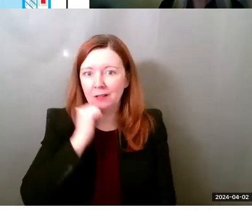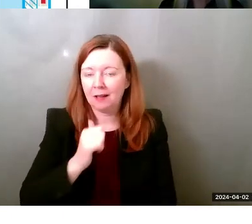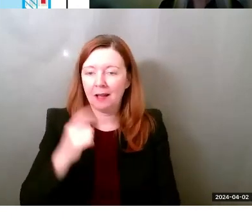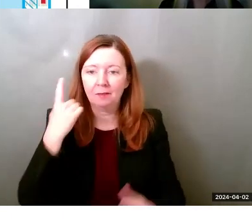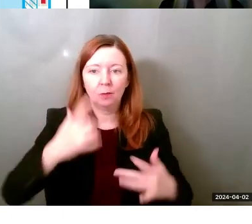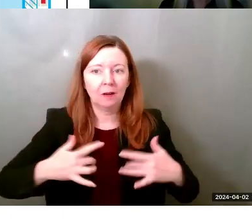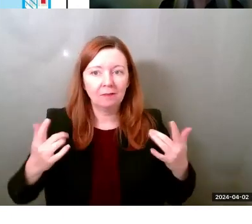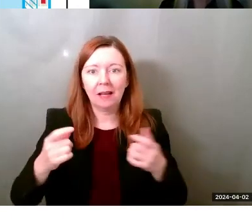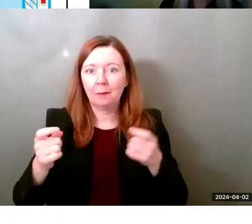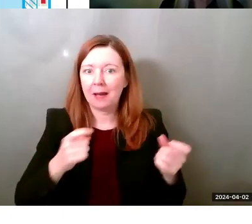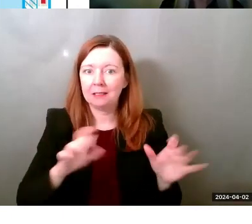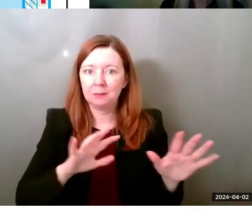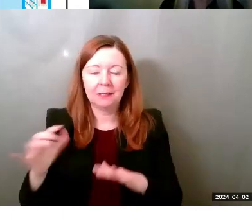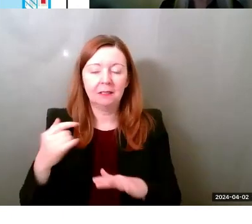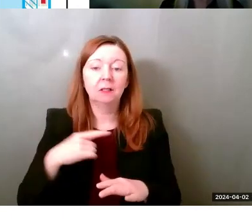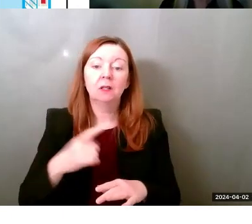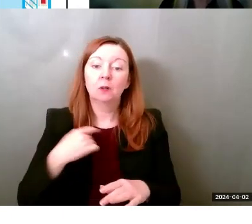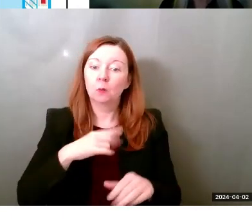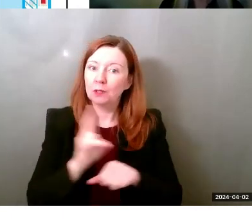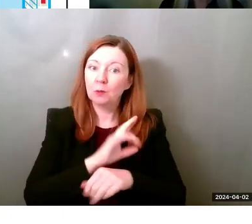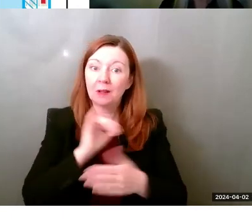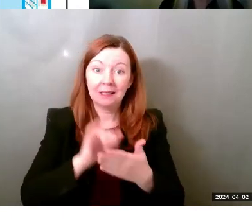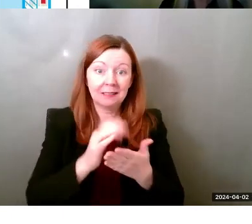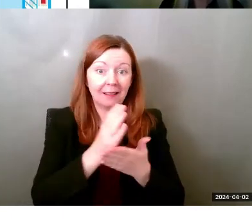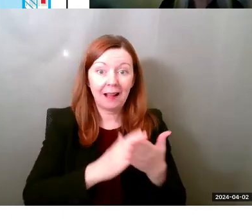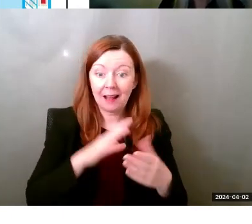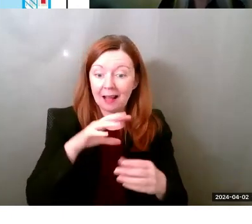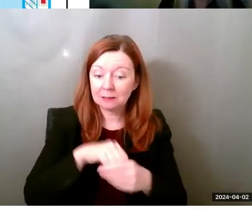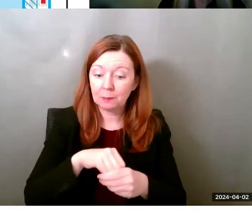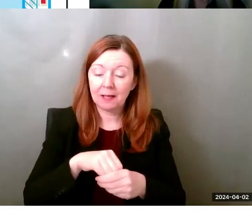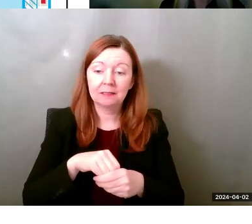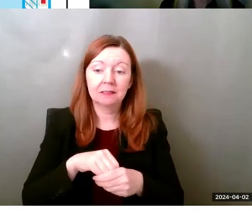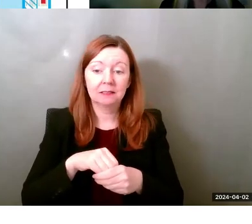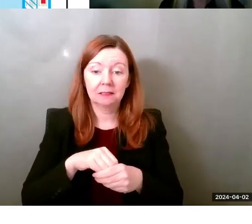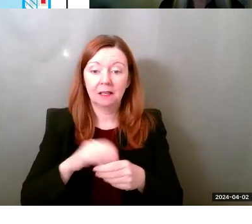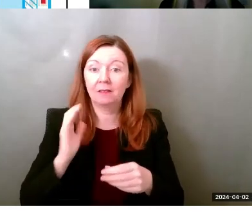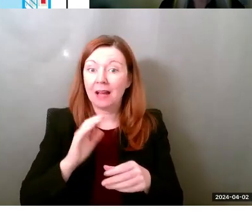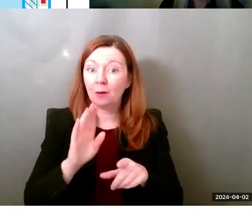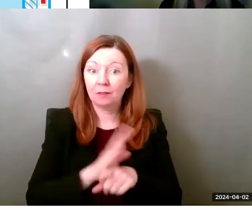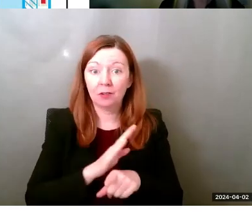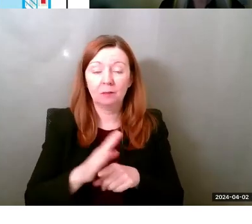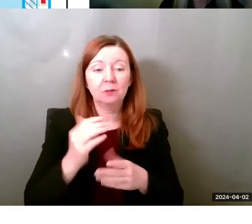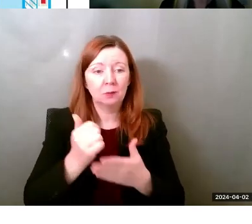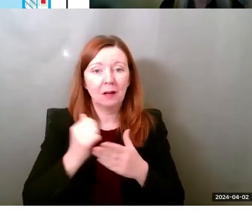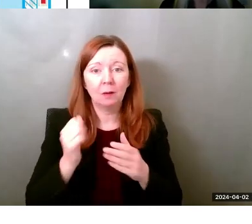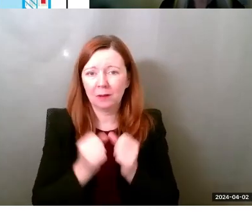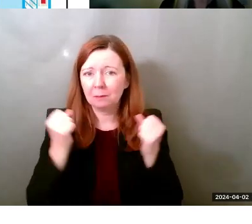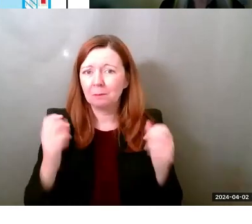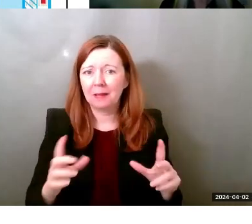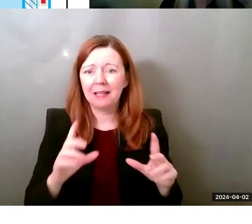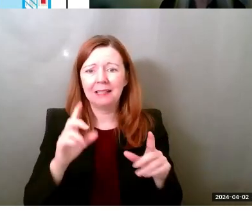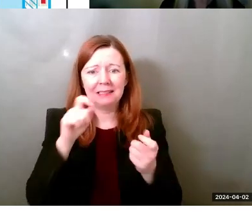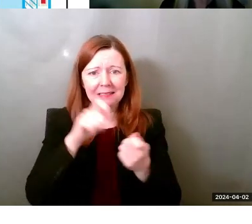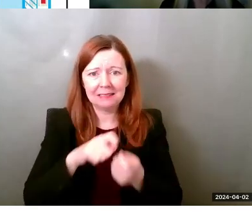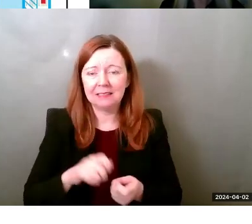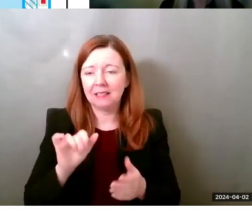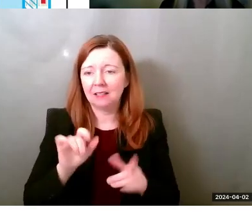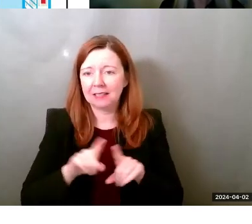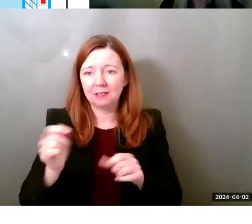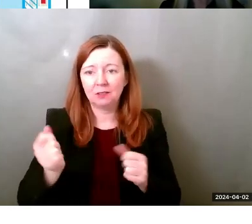event management. So, you know, we're utilizing that aspect of our firm to help with a lot of these details, as you